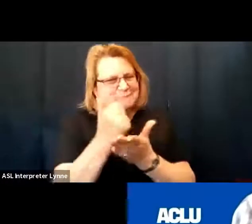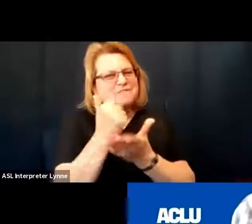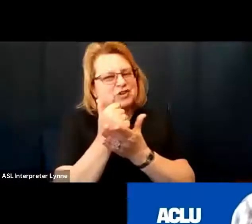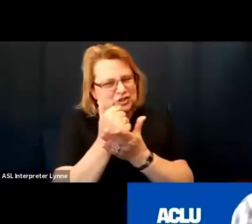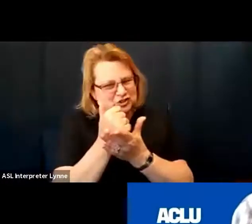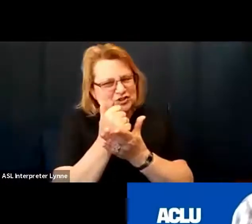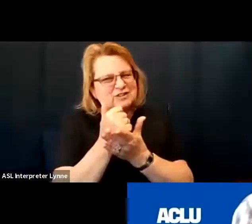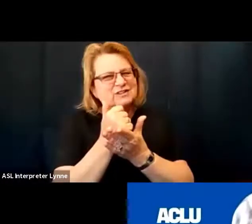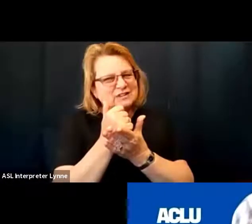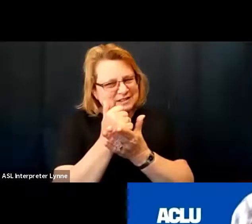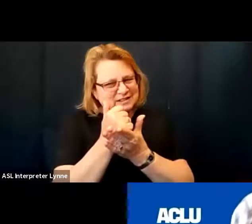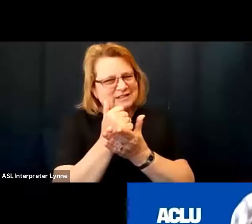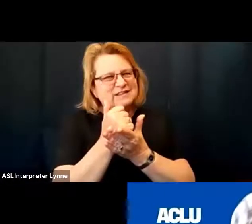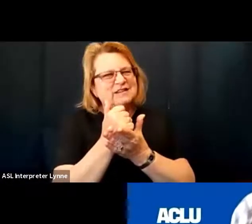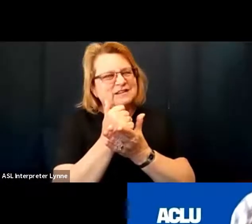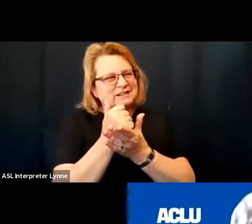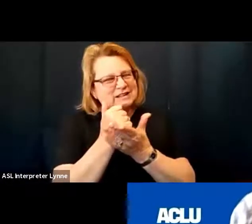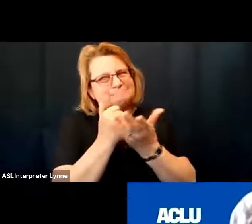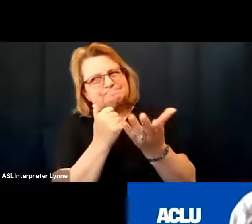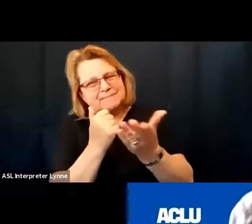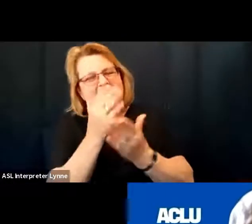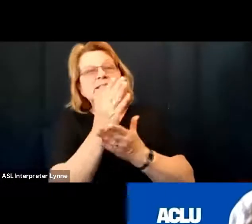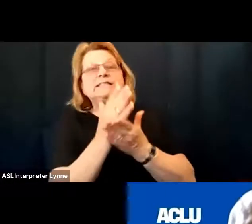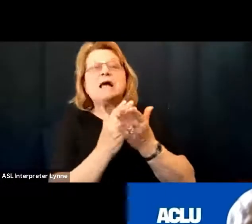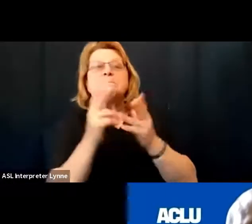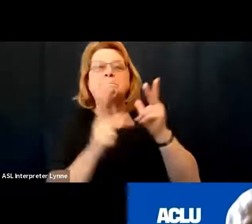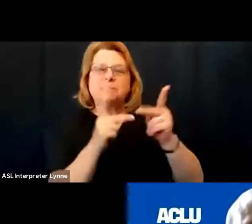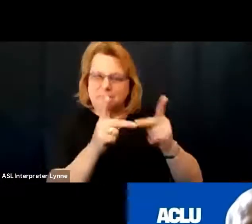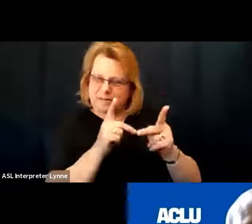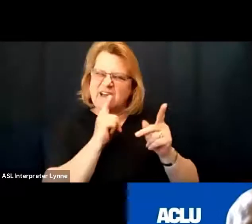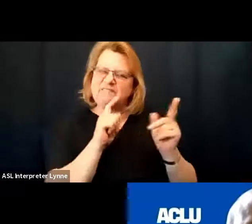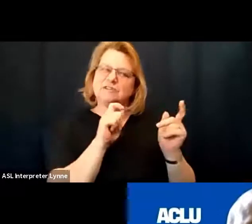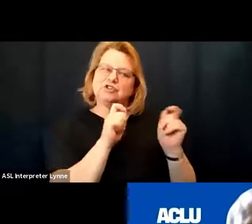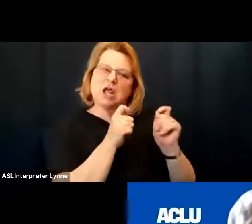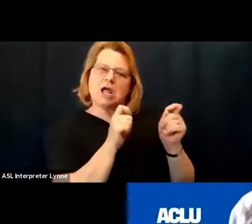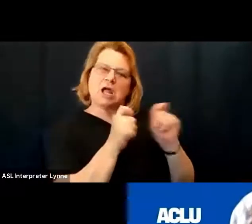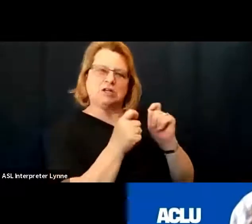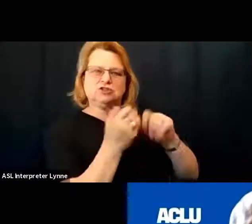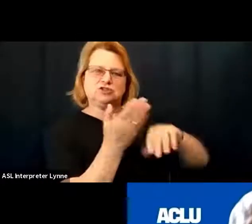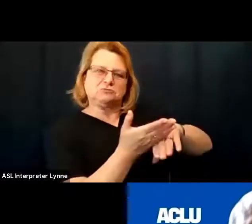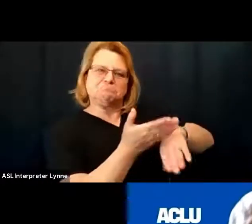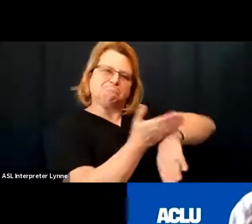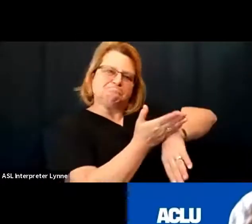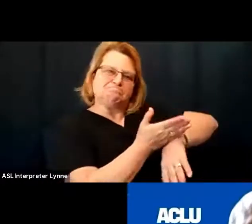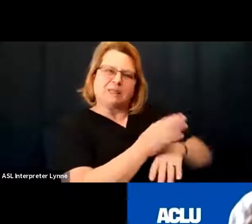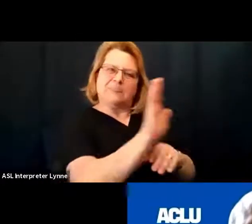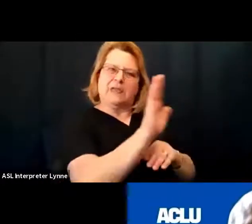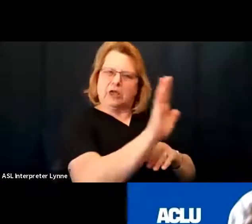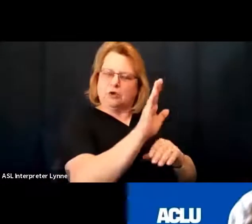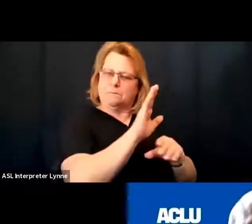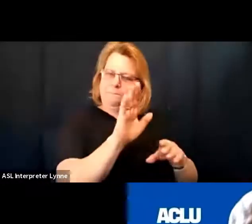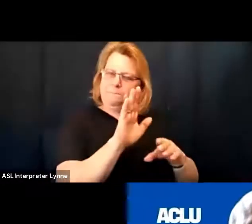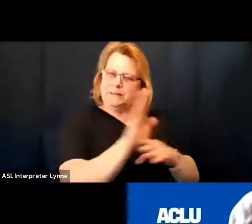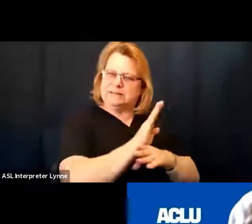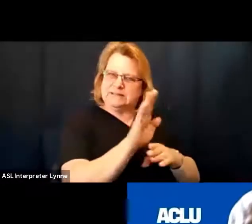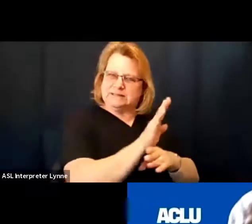some folks that have made a change in their business model, so to speak,